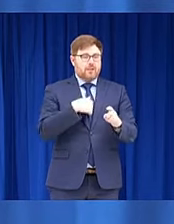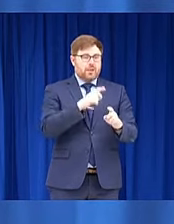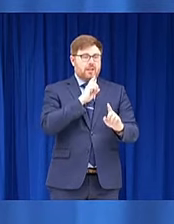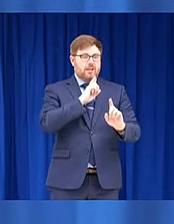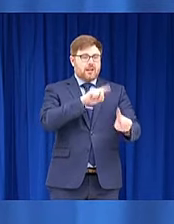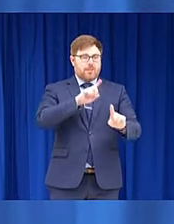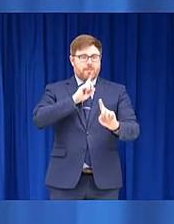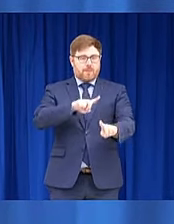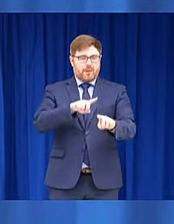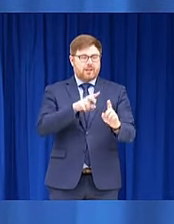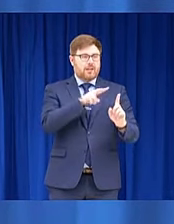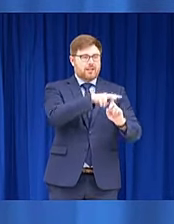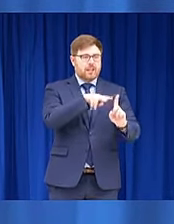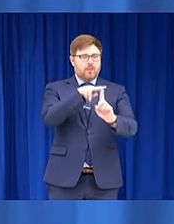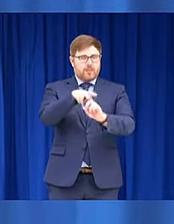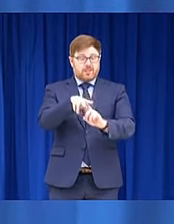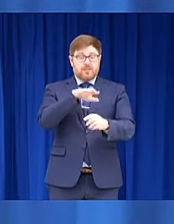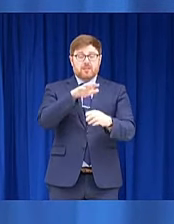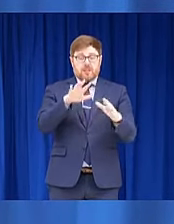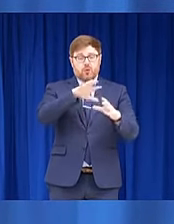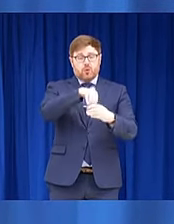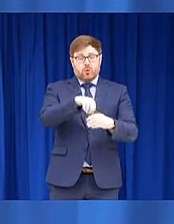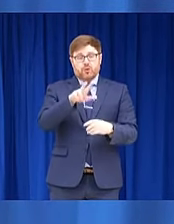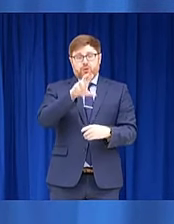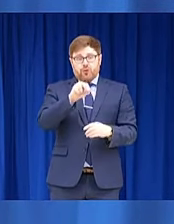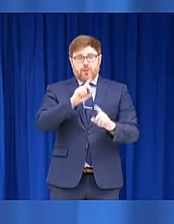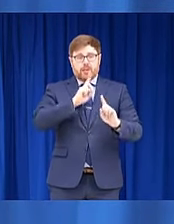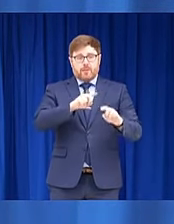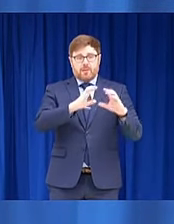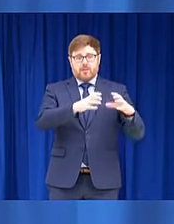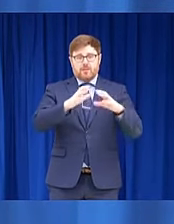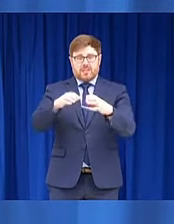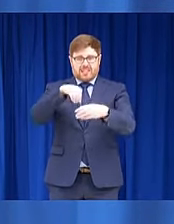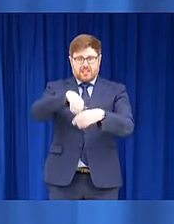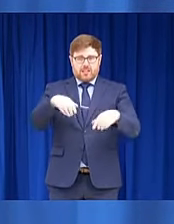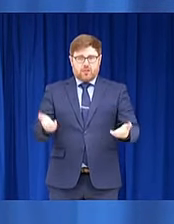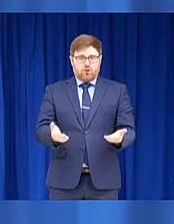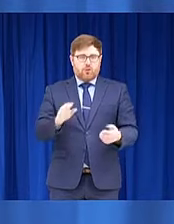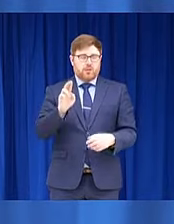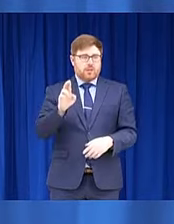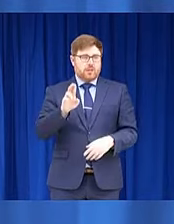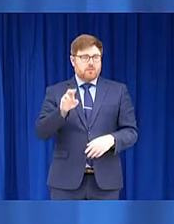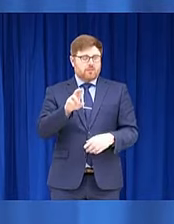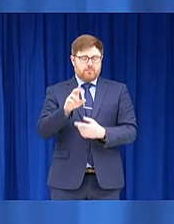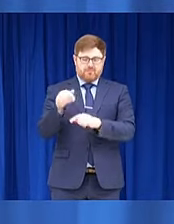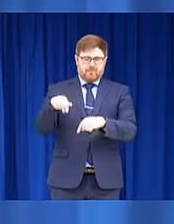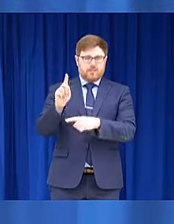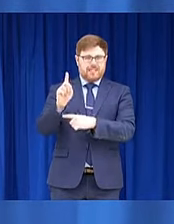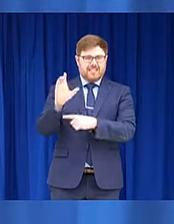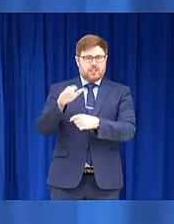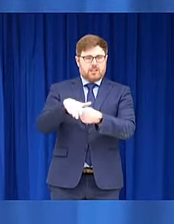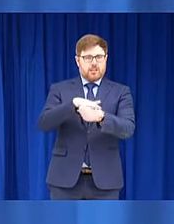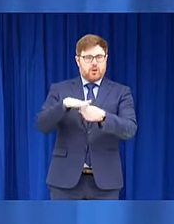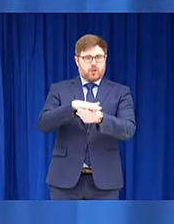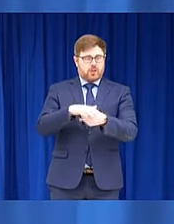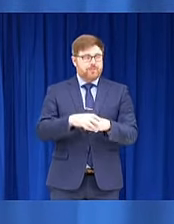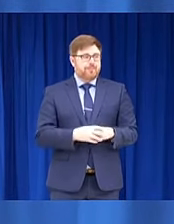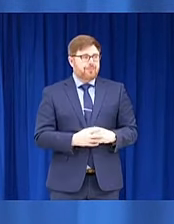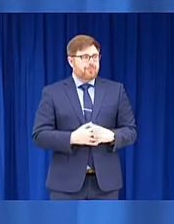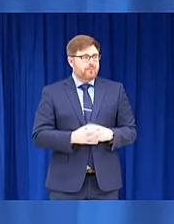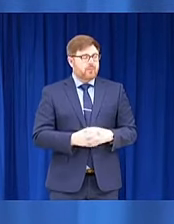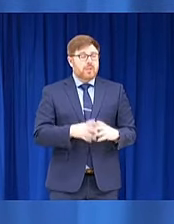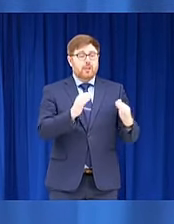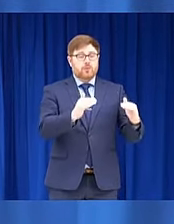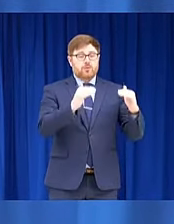command of 30 units in the Washington, D.C. area, leading more than 1,200 sailors. He promoted to Rear Admiral